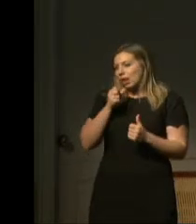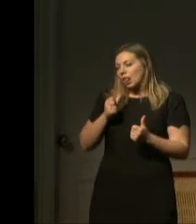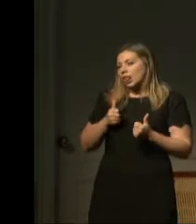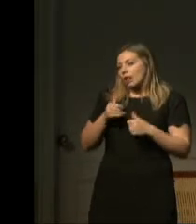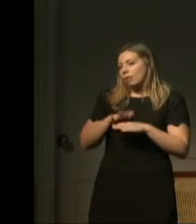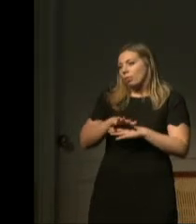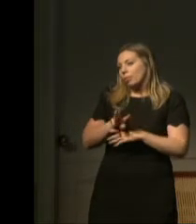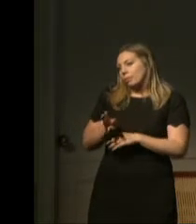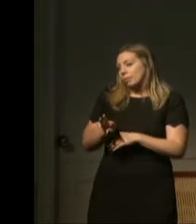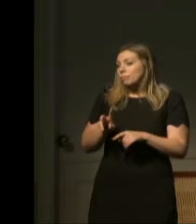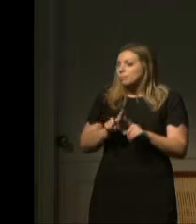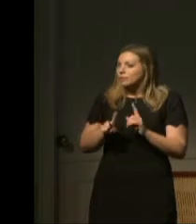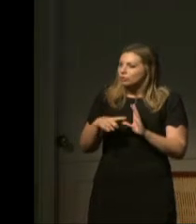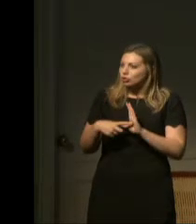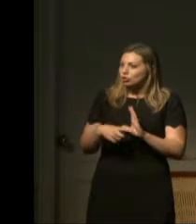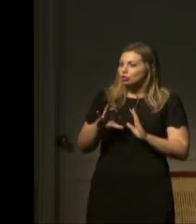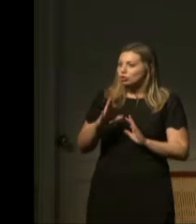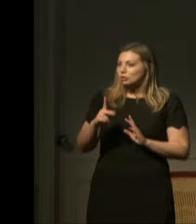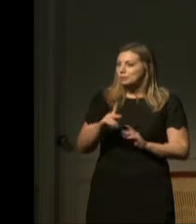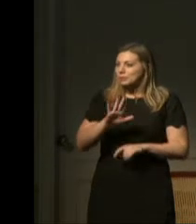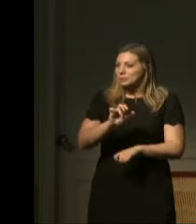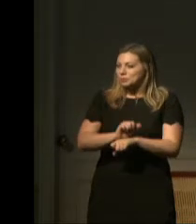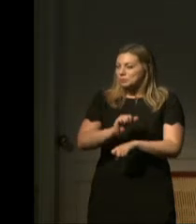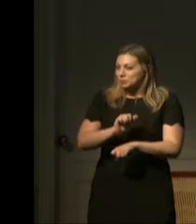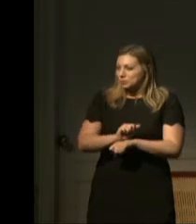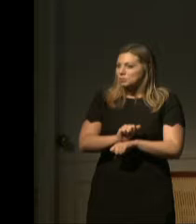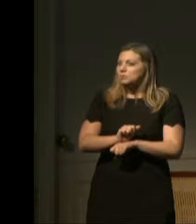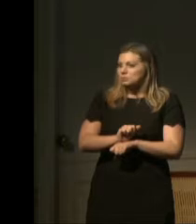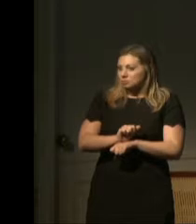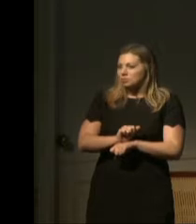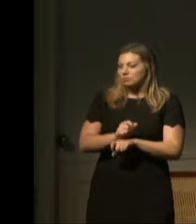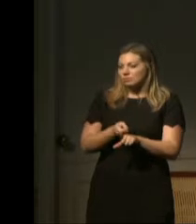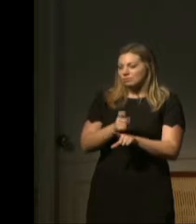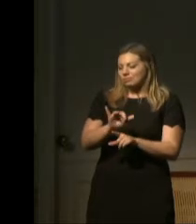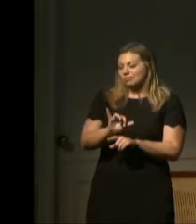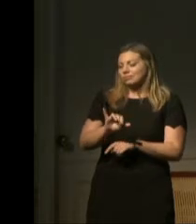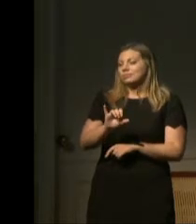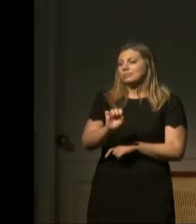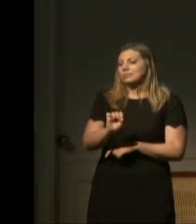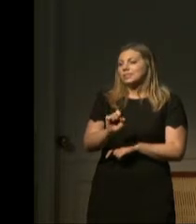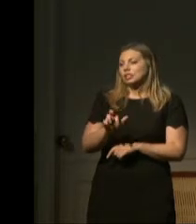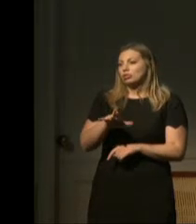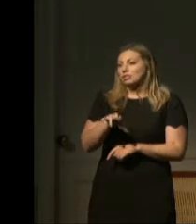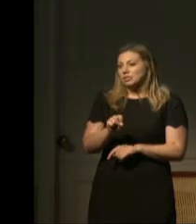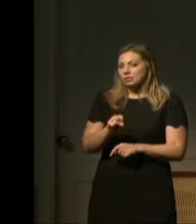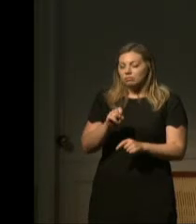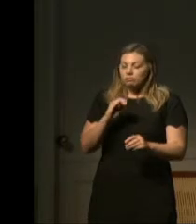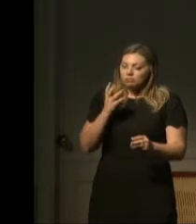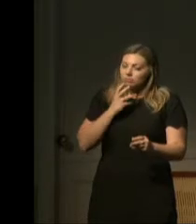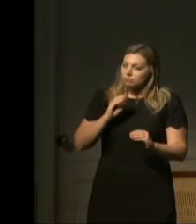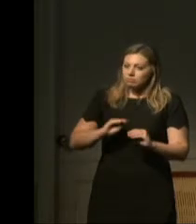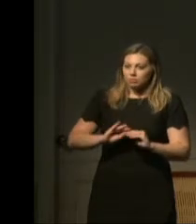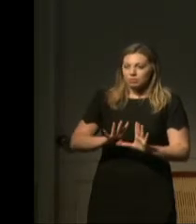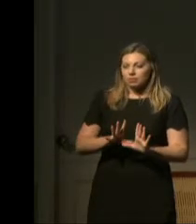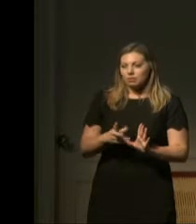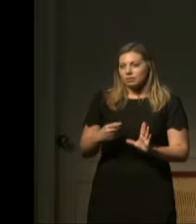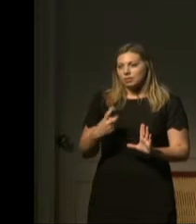but it shows Chip's work from this series in glorious detail.